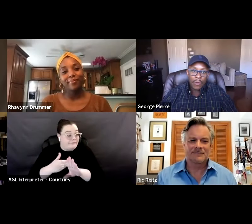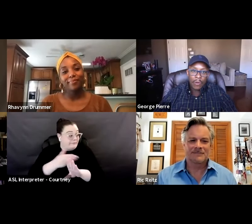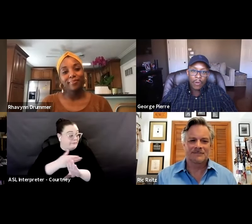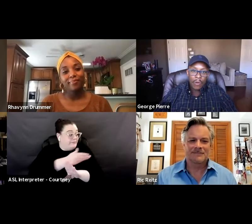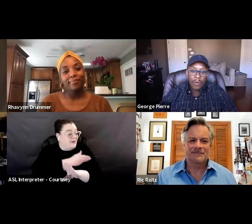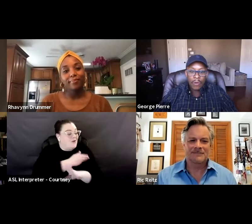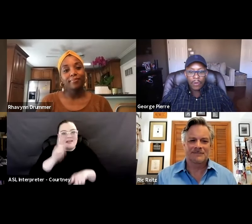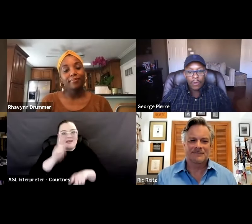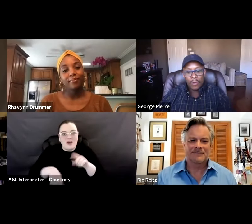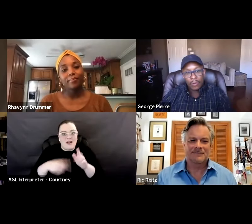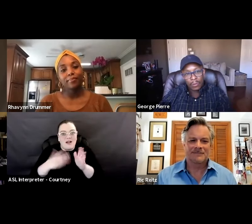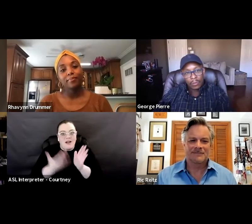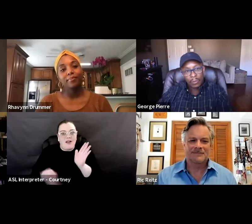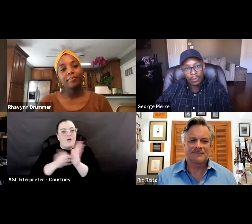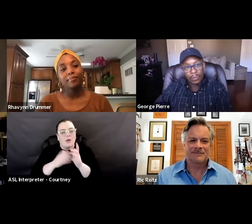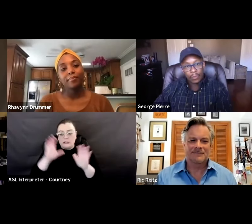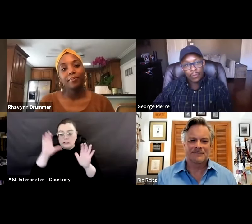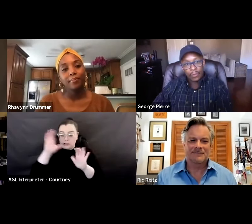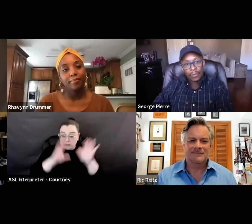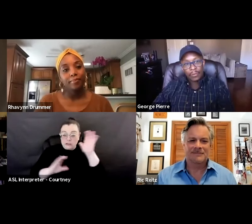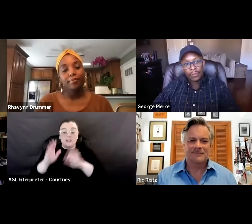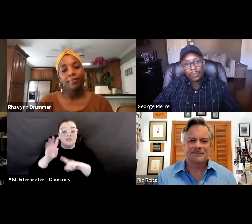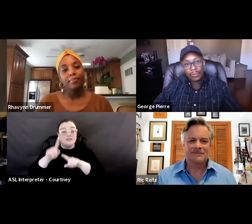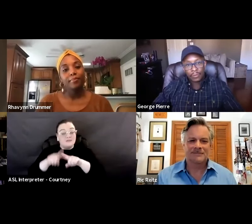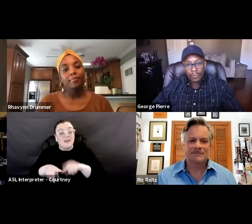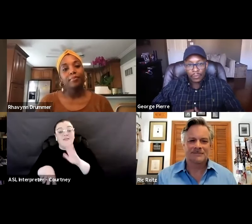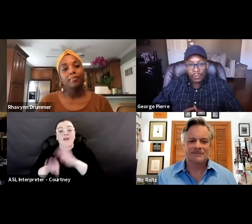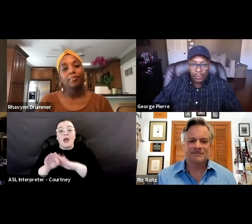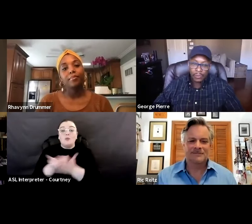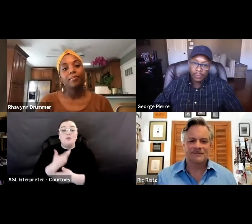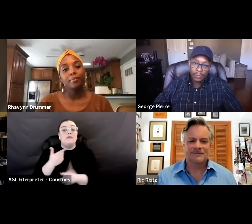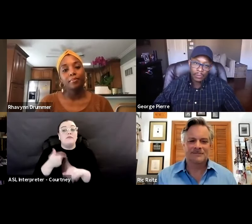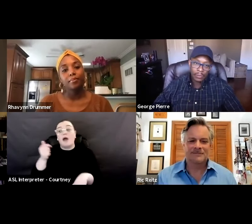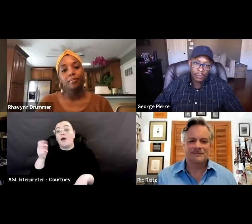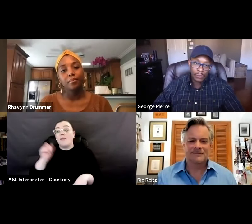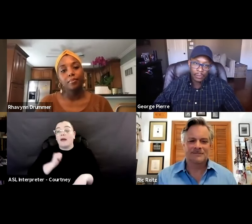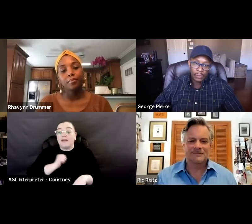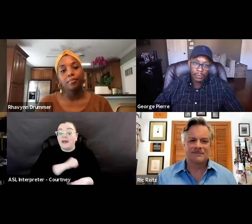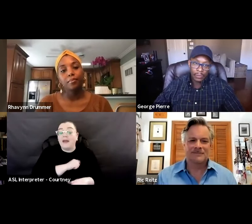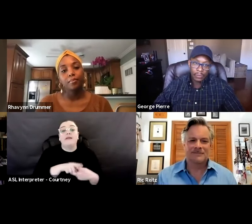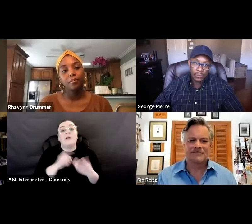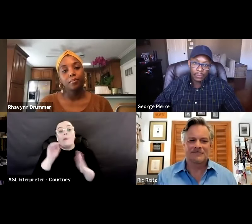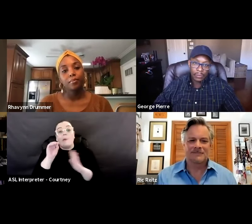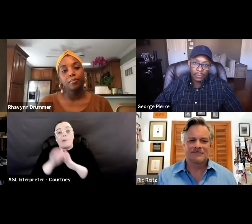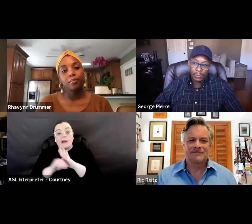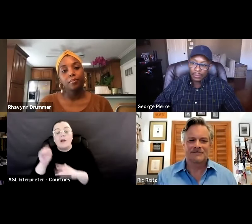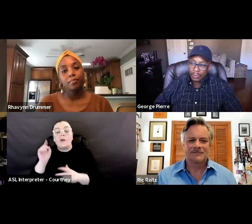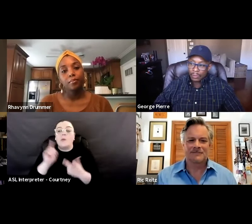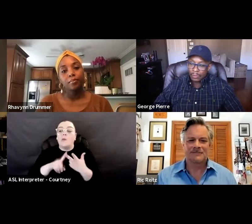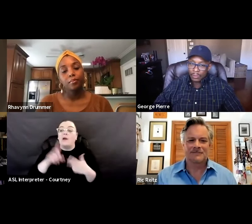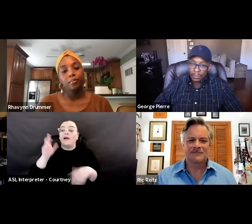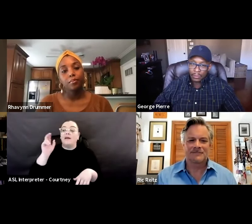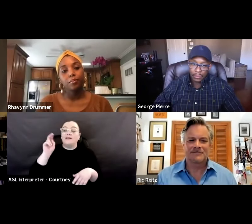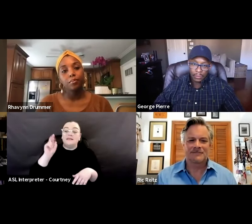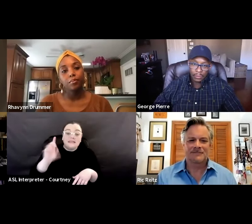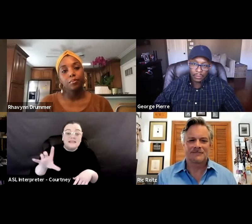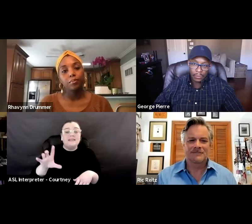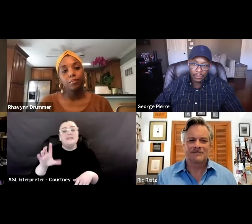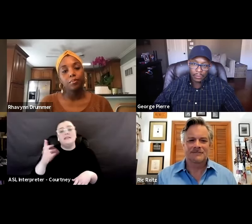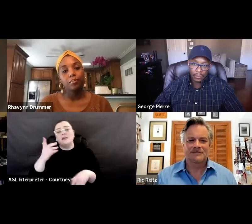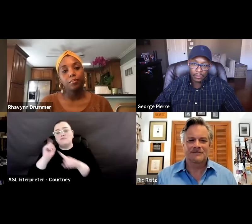were dependent upon actors from DC and Atlanta and Orlando and Nashville and Charlotte and Columbia and Charleston.